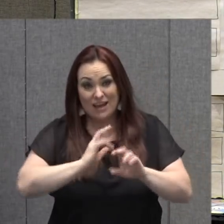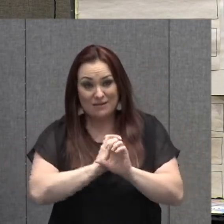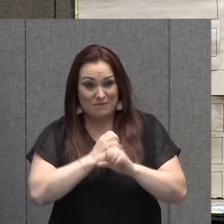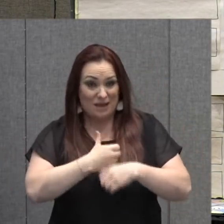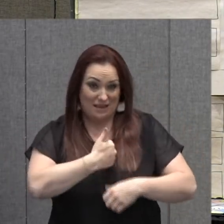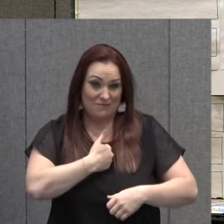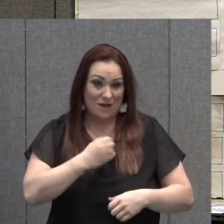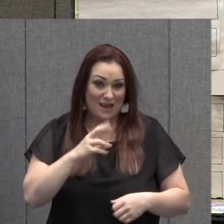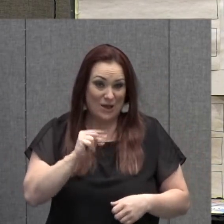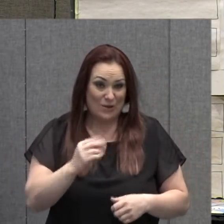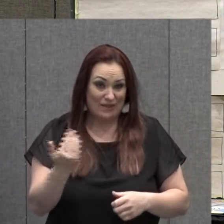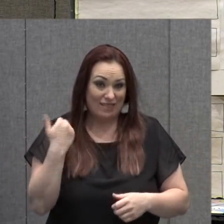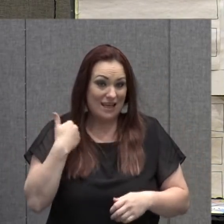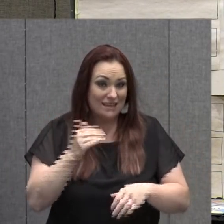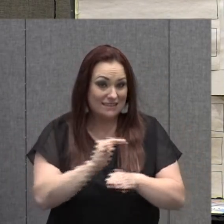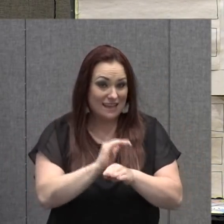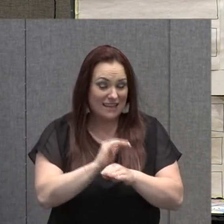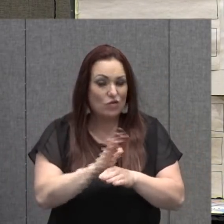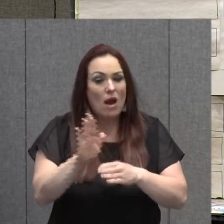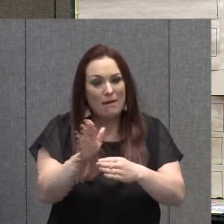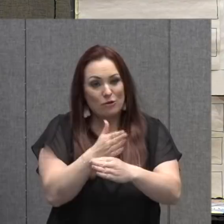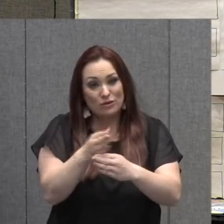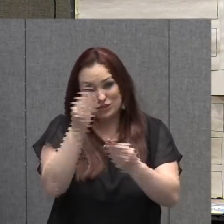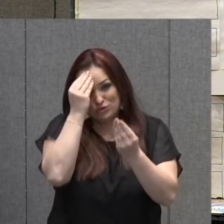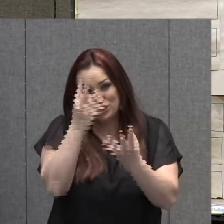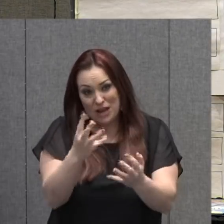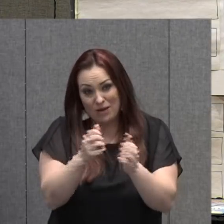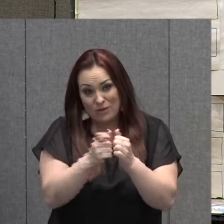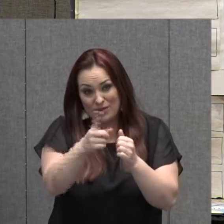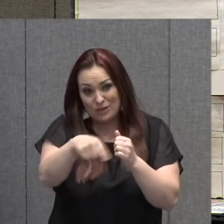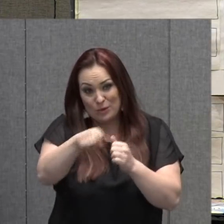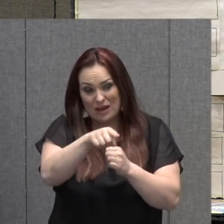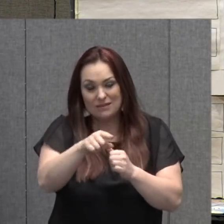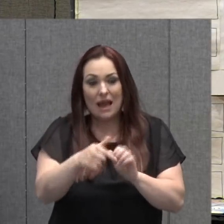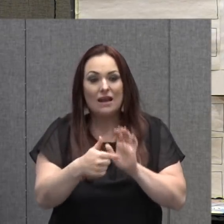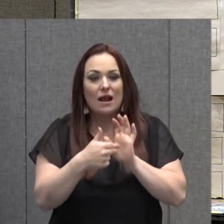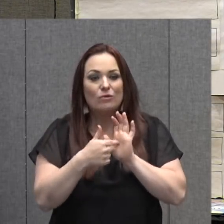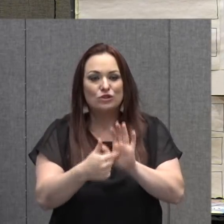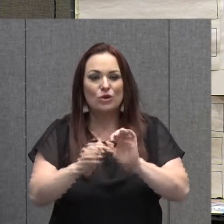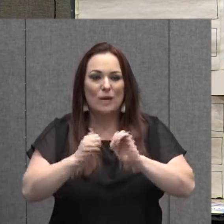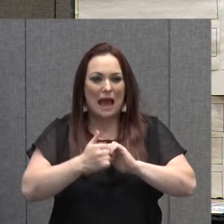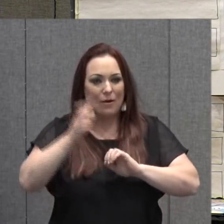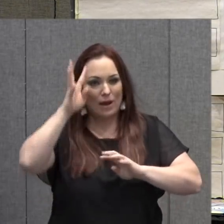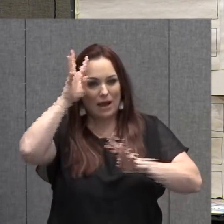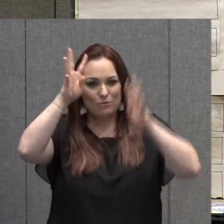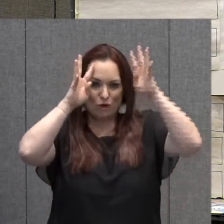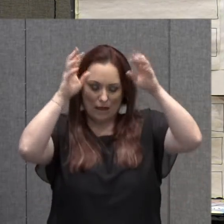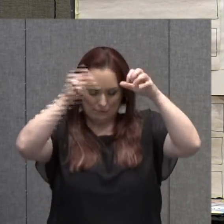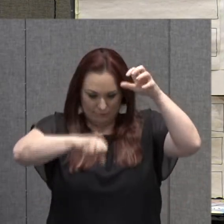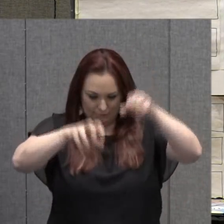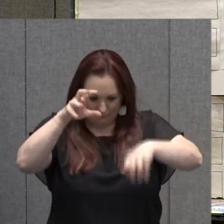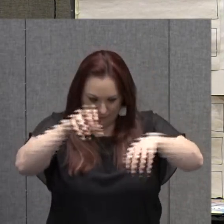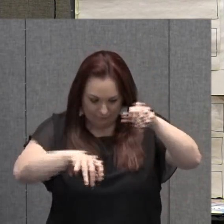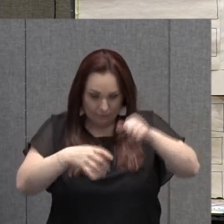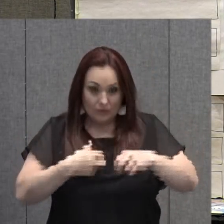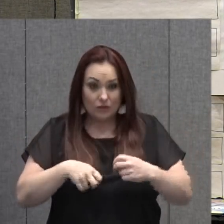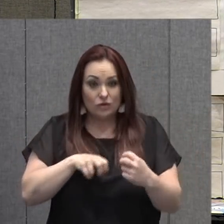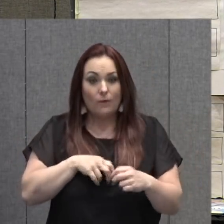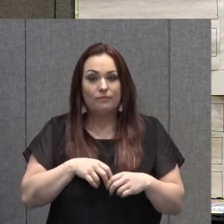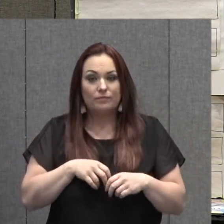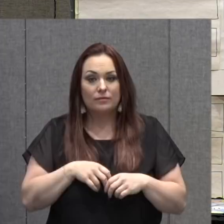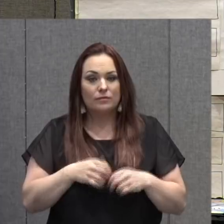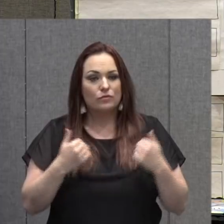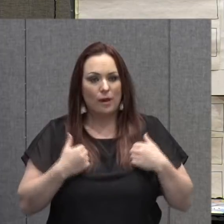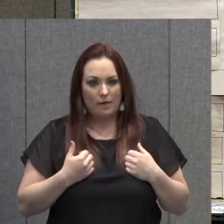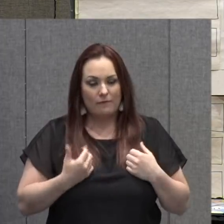I'm gonna share it with you guys. So I'm gonna show you how I brainstormed. So I sat down with my little Three